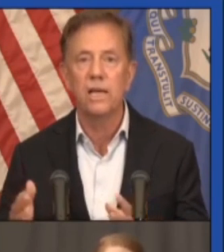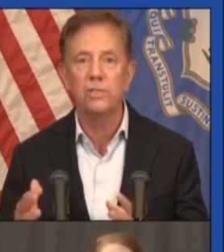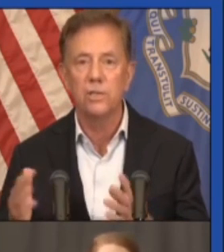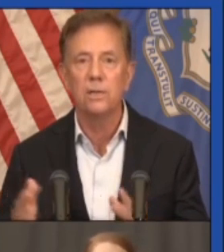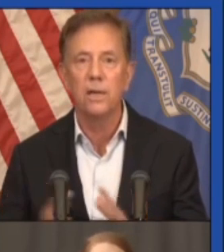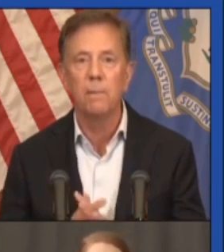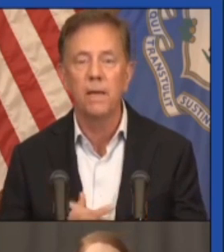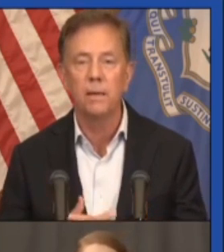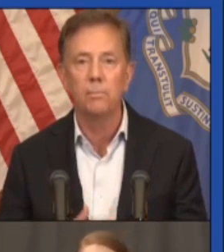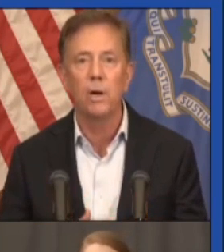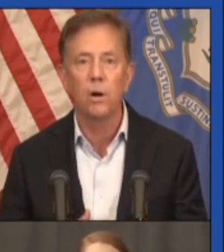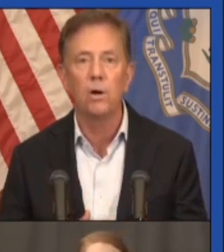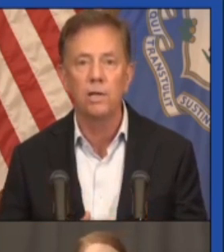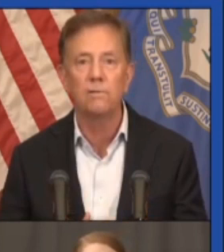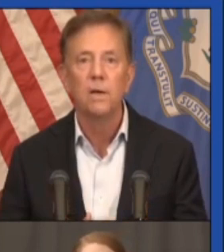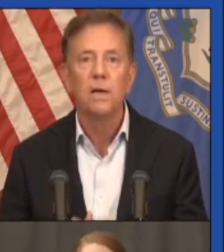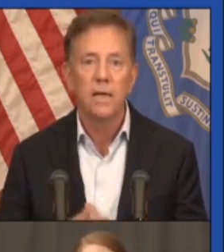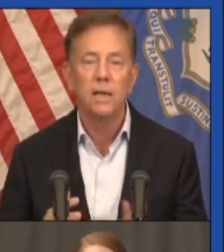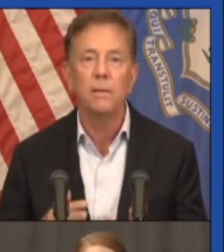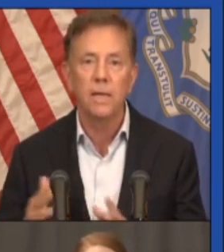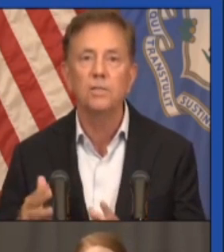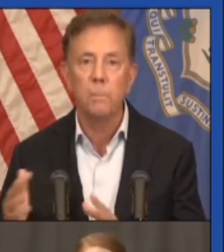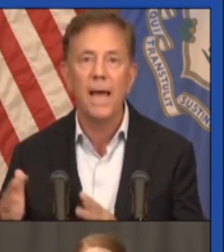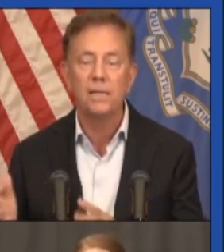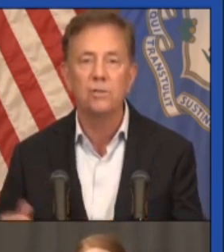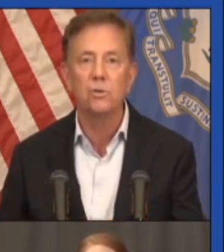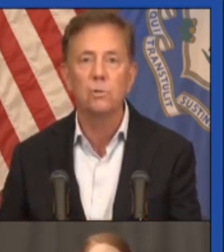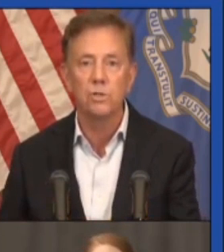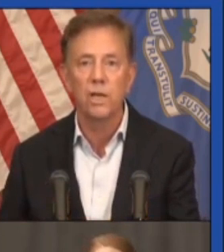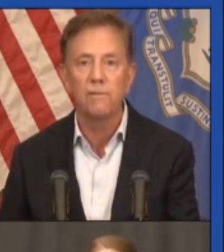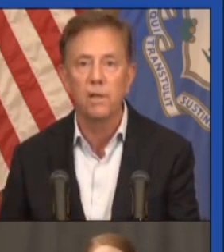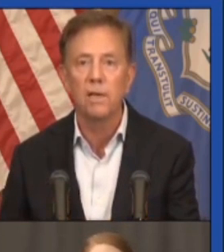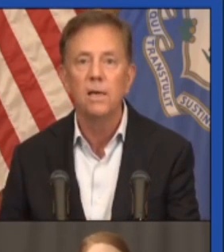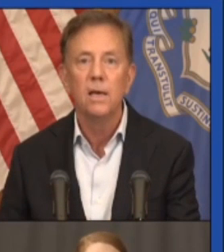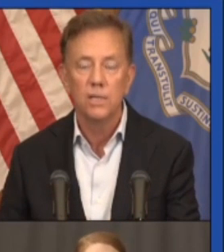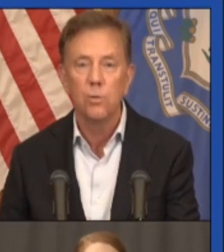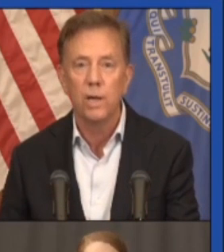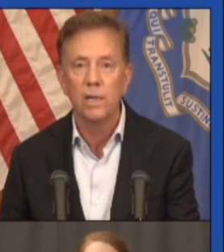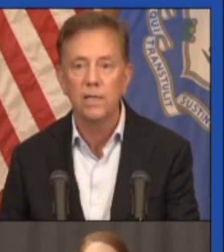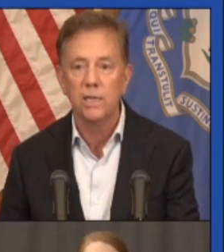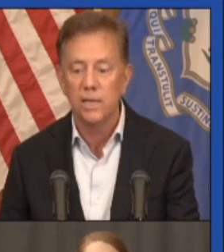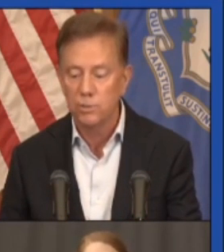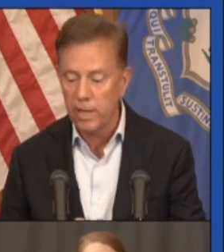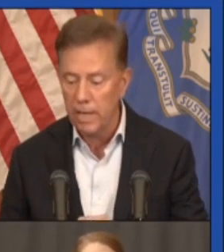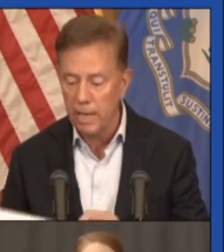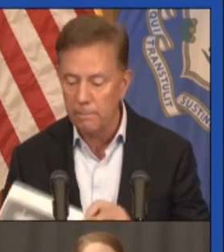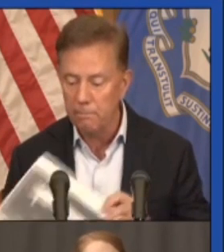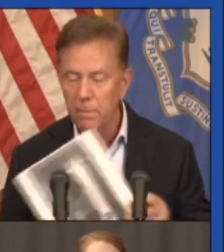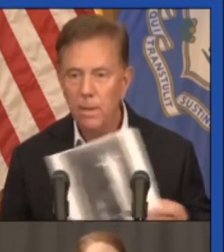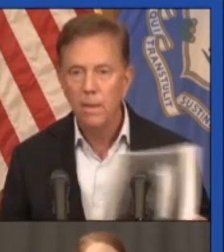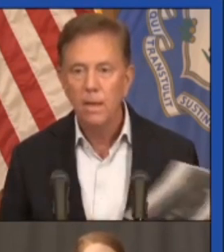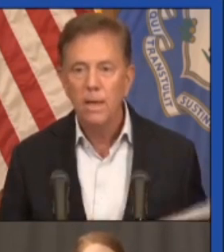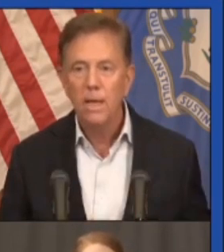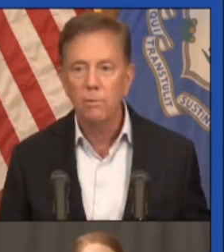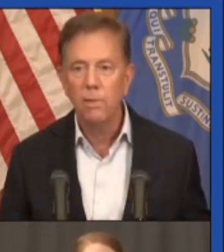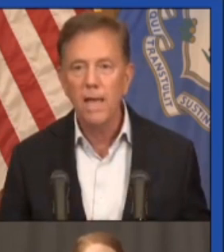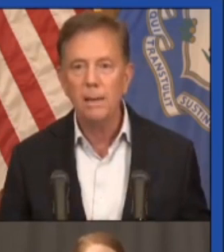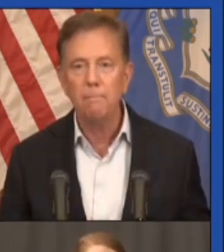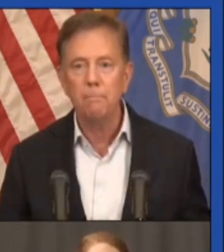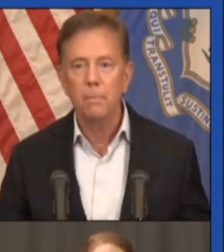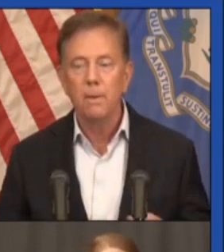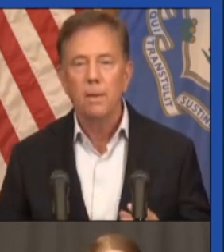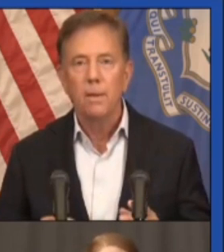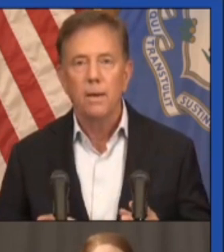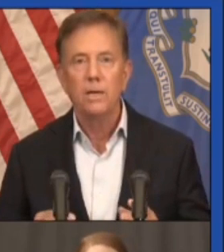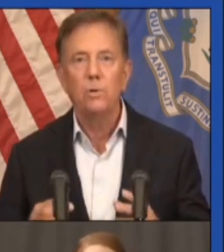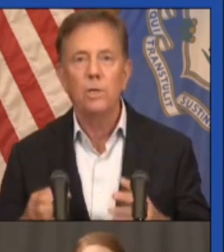prize education and make a priority of getting kids back to school safely as quickly as we can. And with